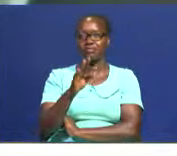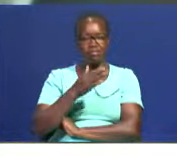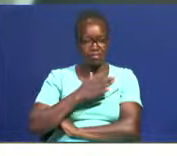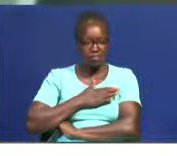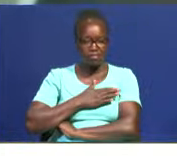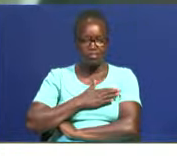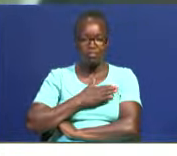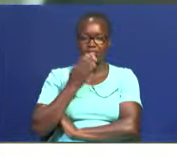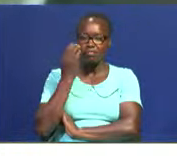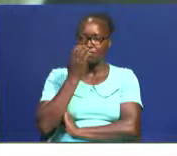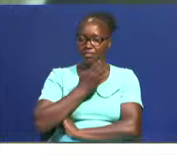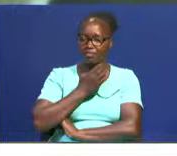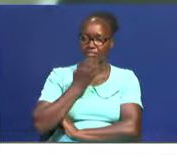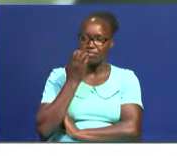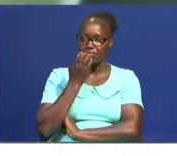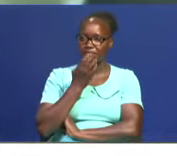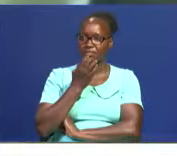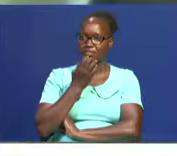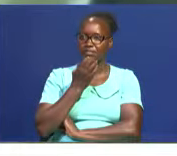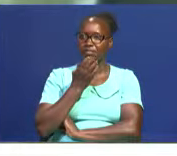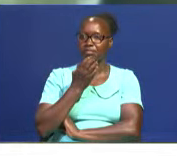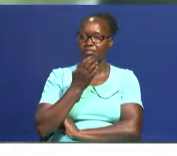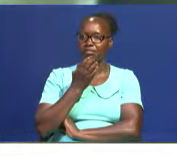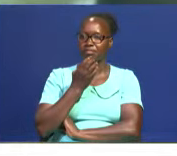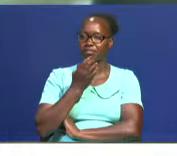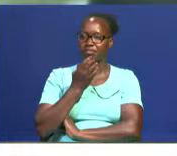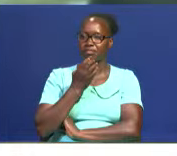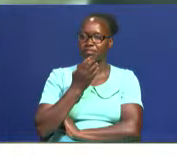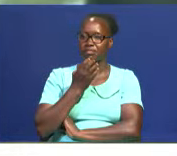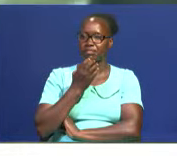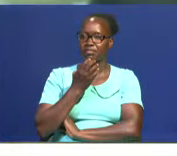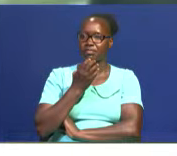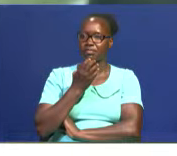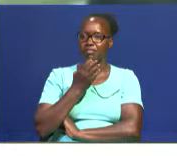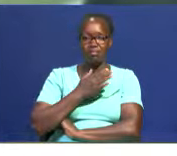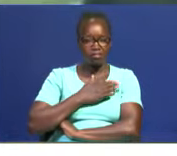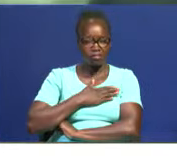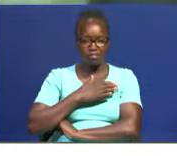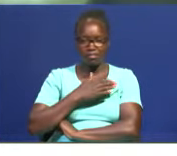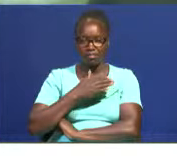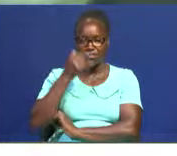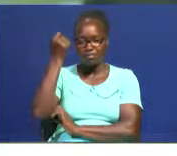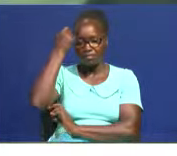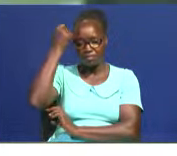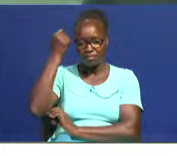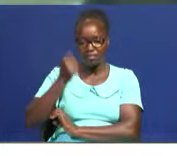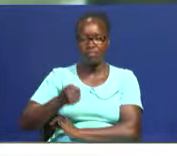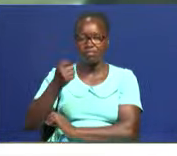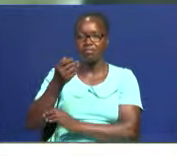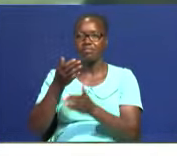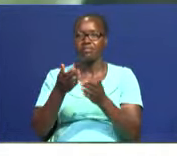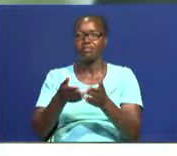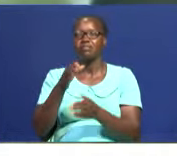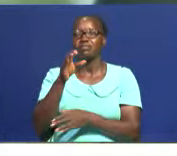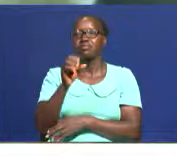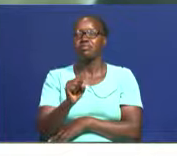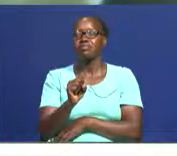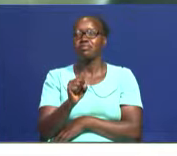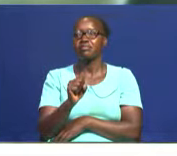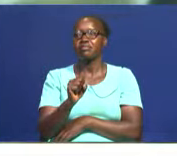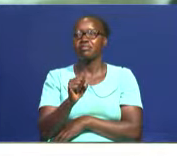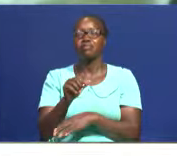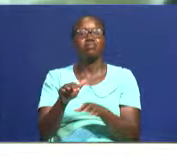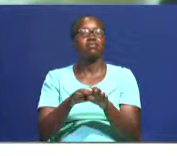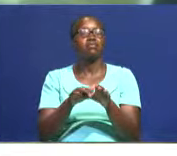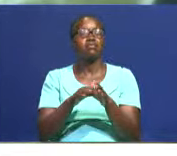Rigathi Gachagua, the Deputy President of the Republic of Kenya, Honorable Judges present, Cabinet Secretaries,